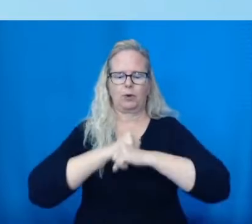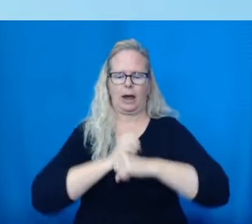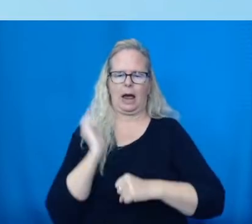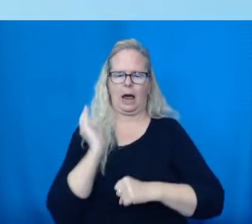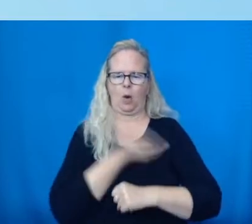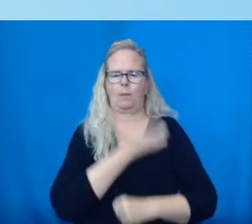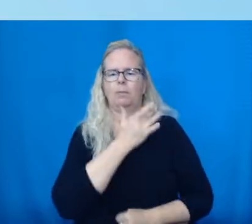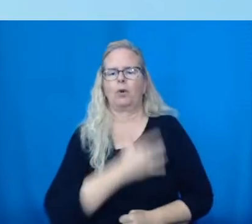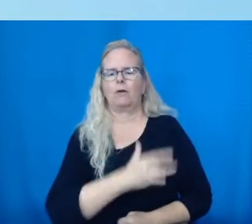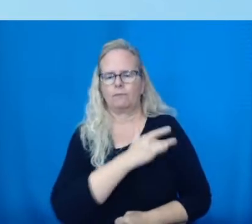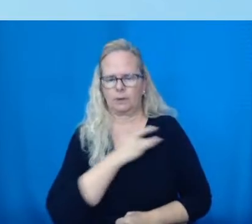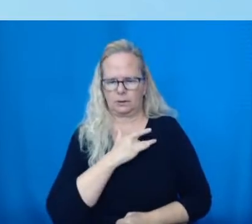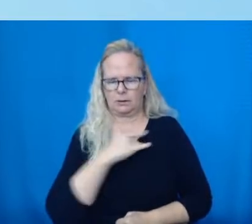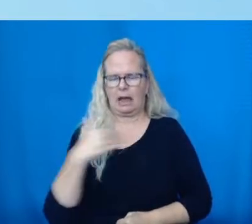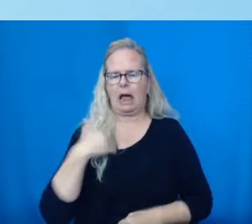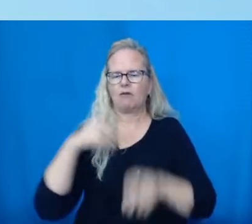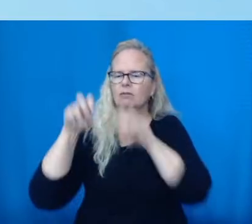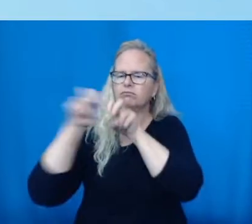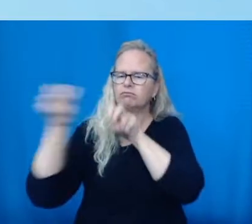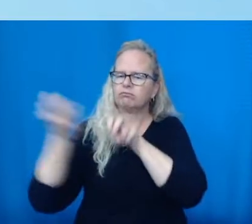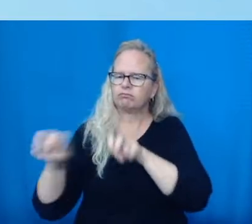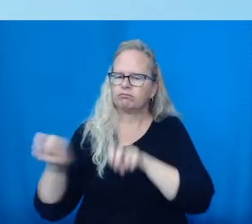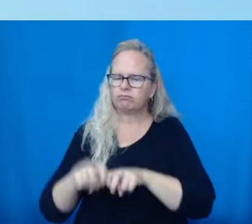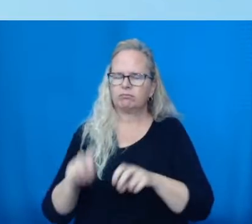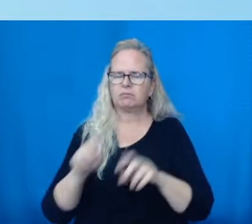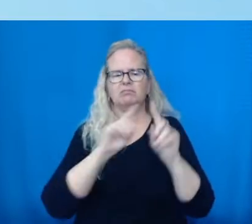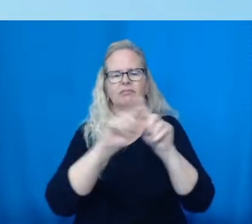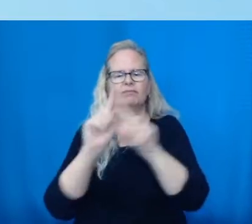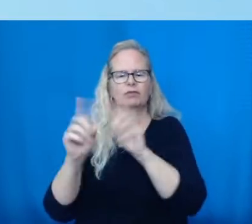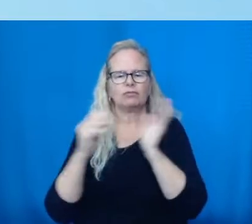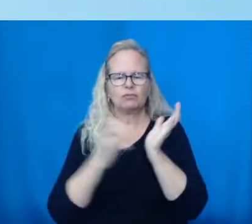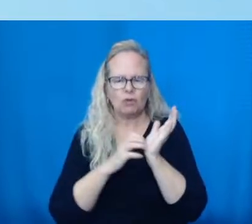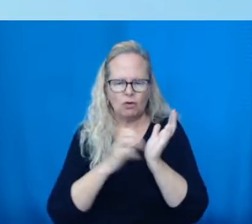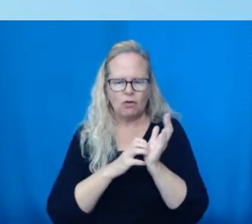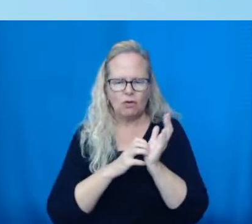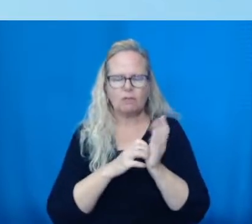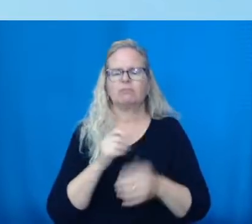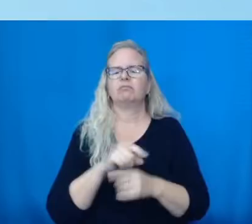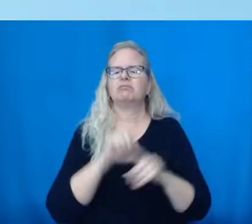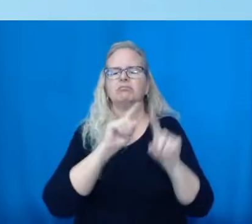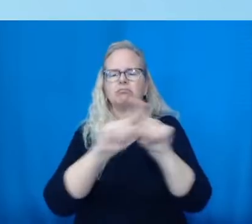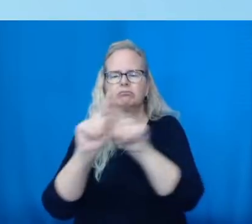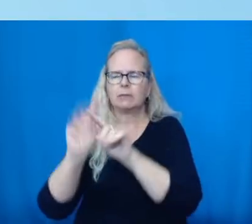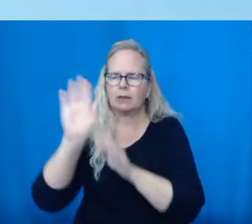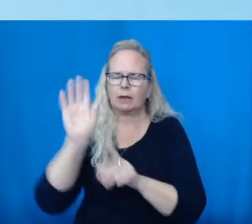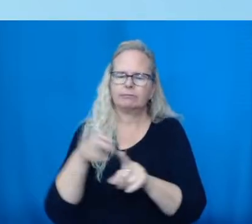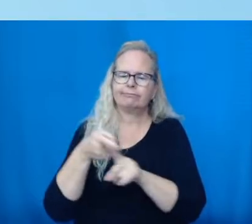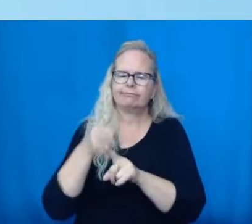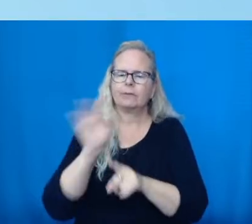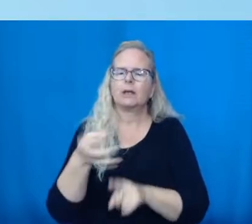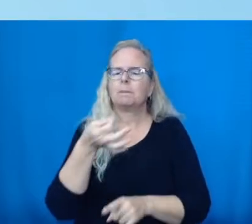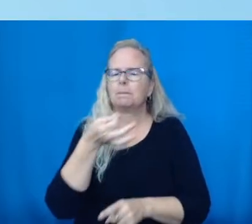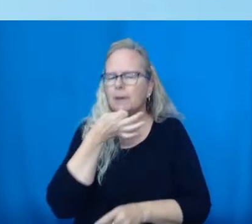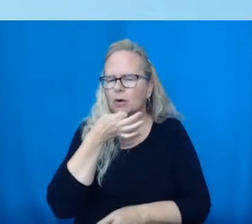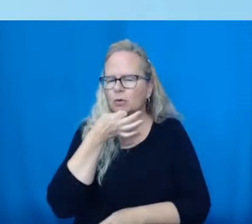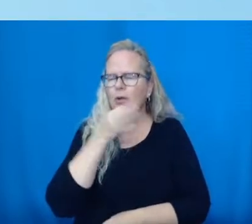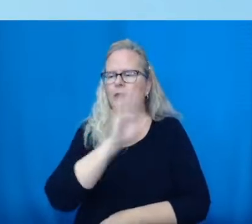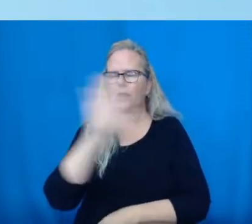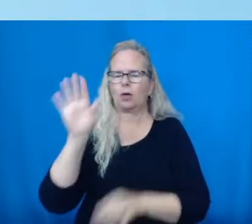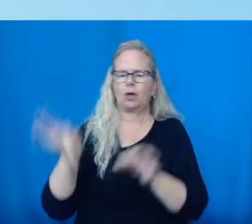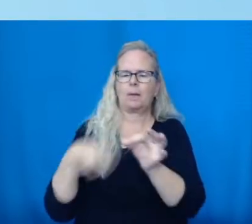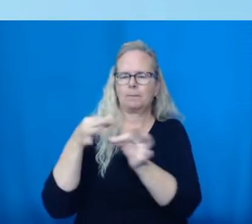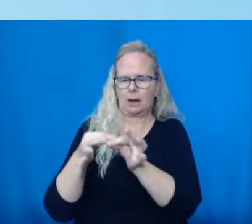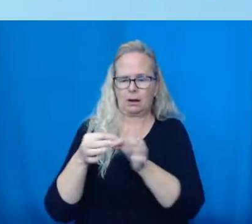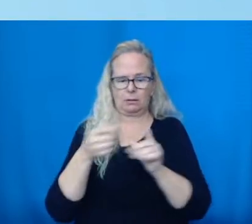crisis in Alberta and take questions from the media. The views of our panelists are their own and do not represent any institutions they may